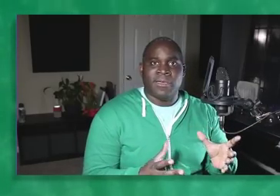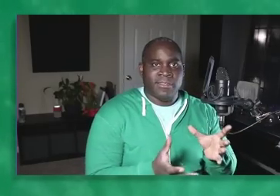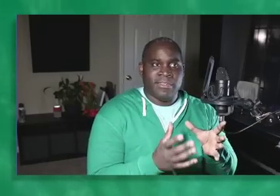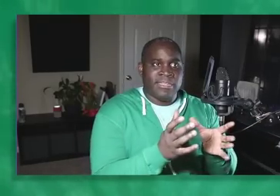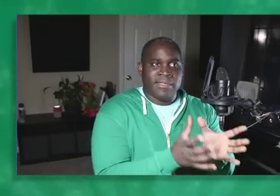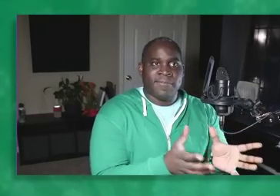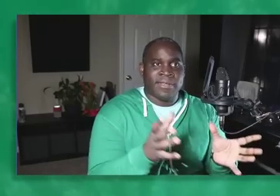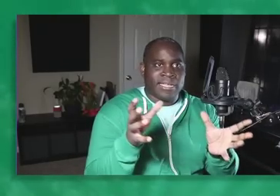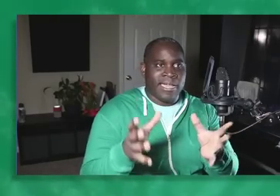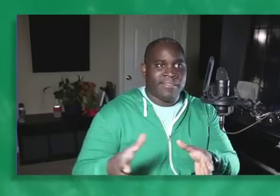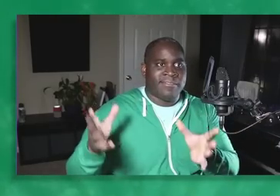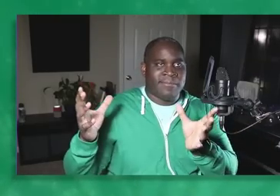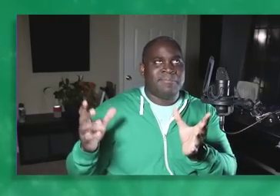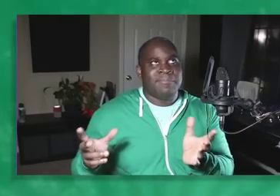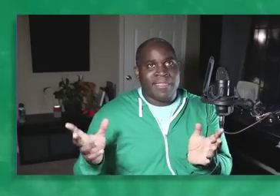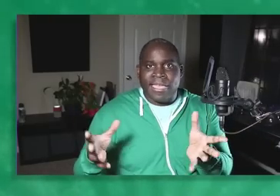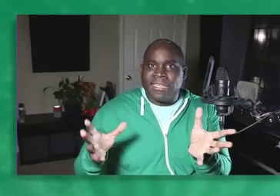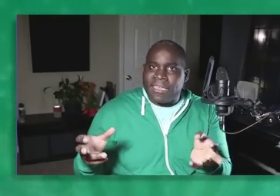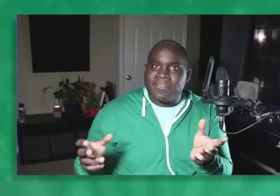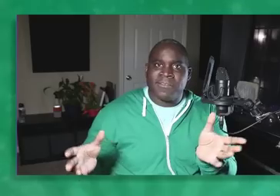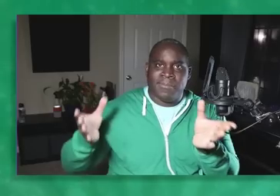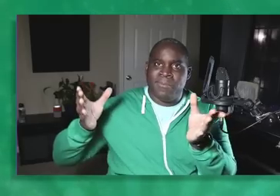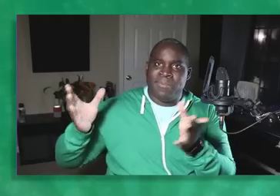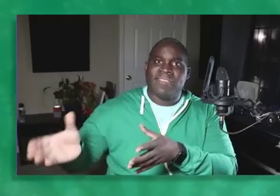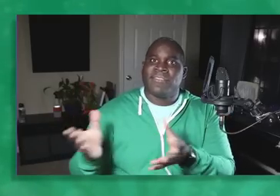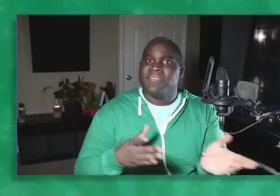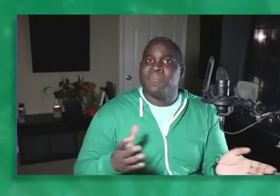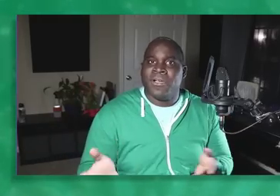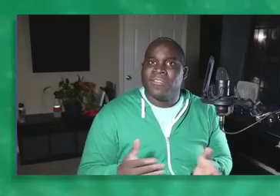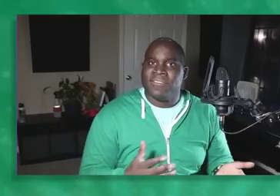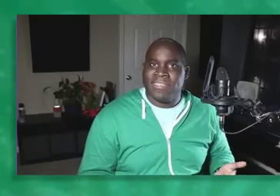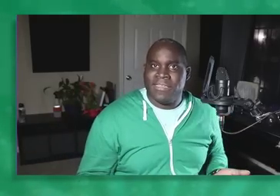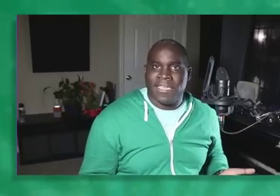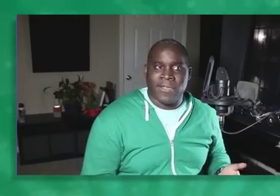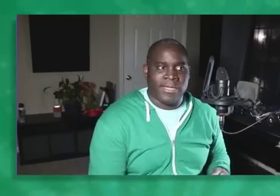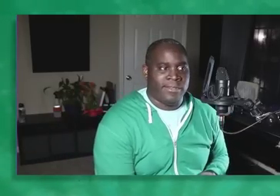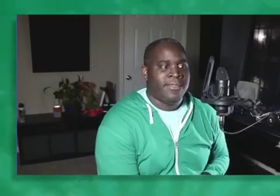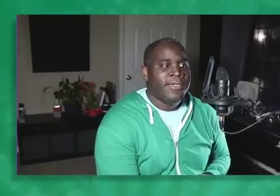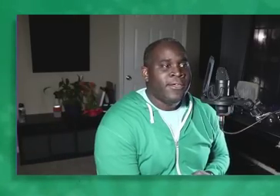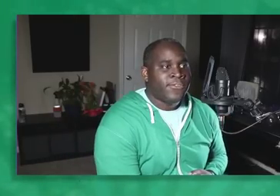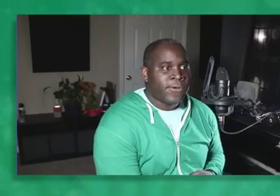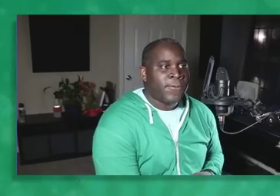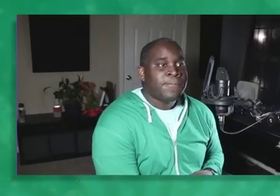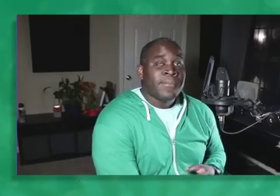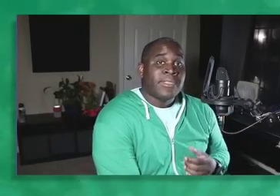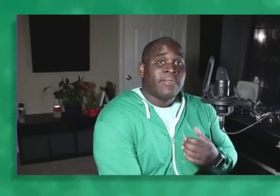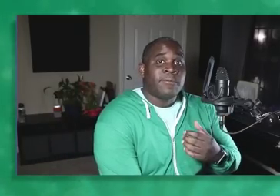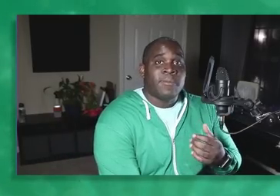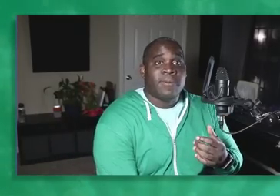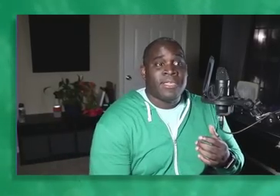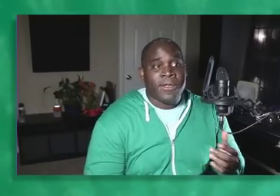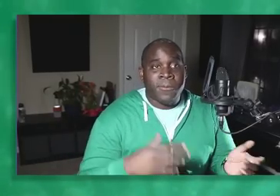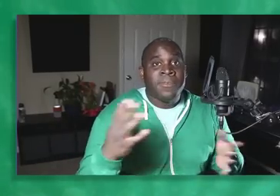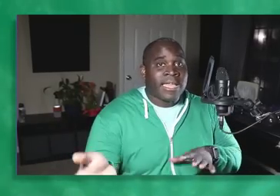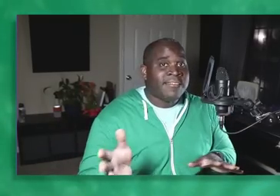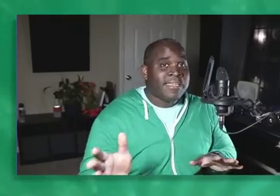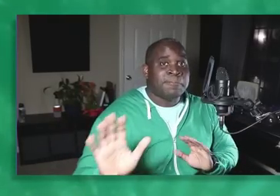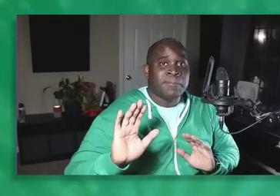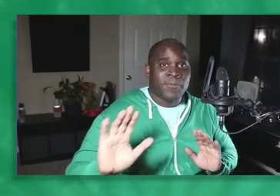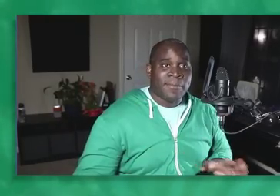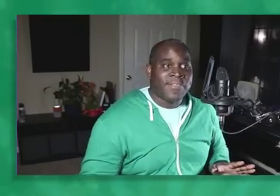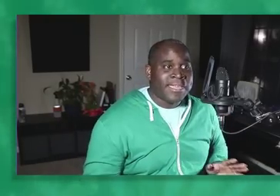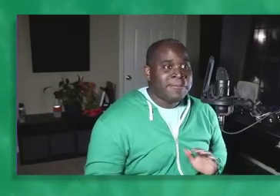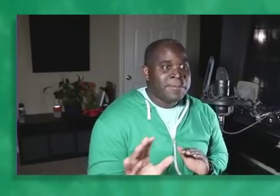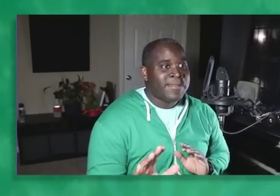know, different kinds of dialects based on the part of the city that you're in. So, you know, like I